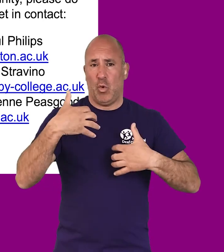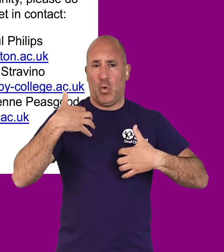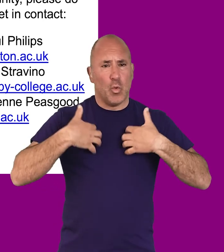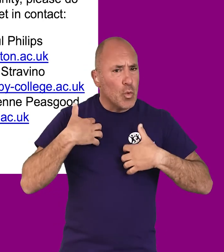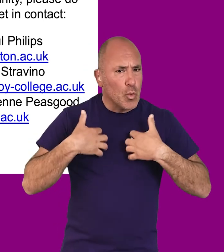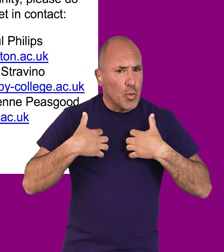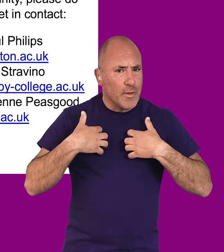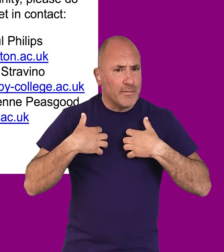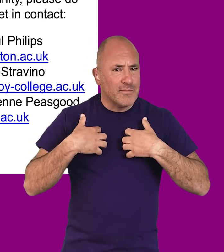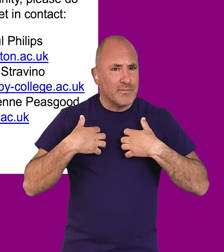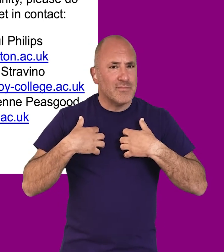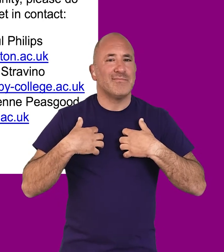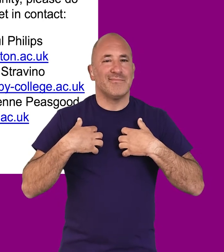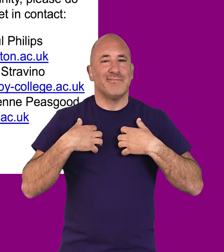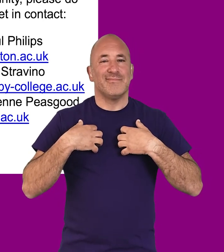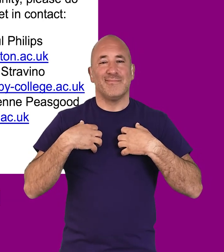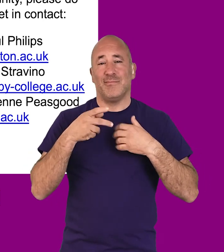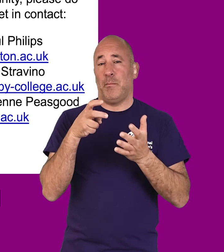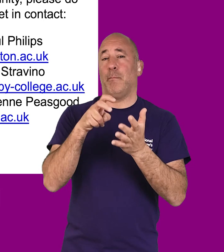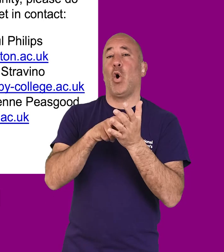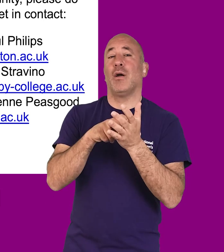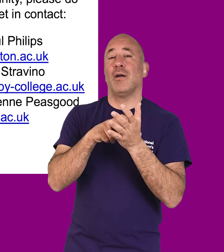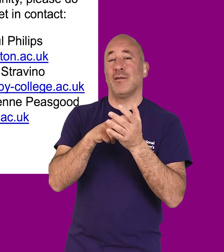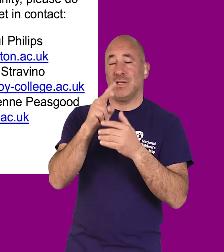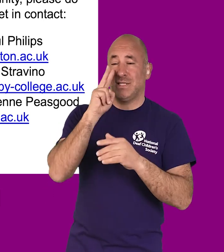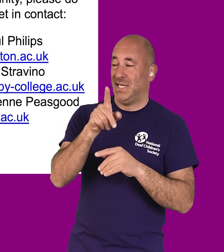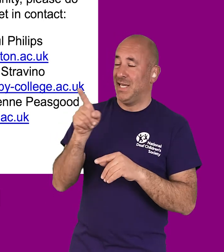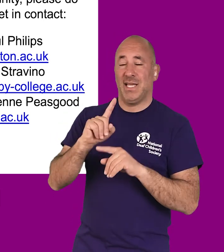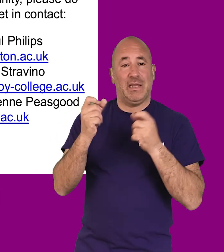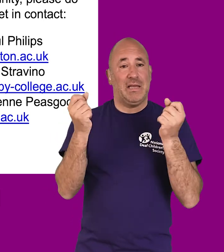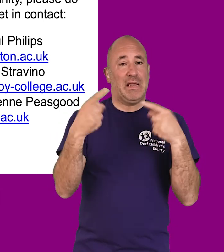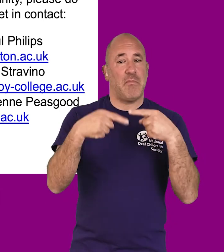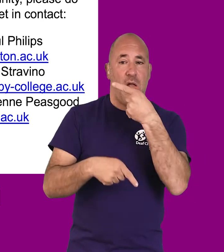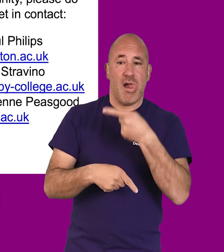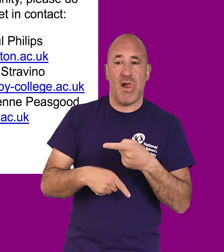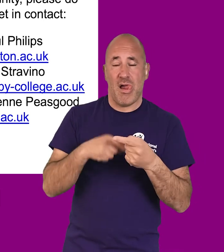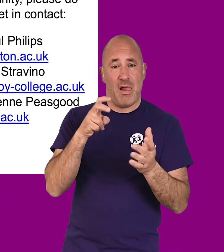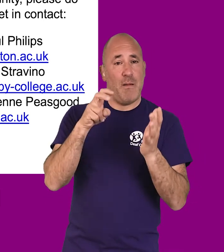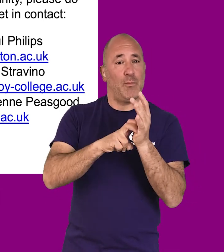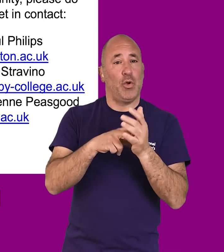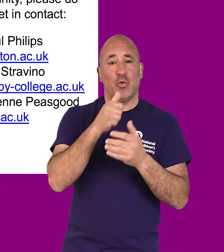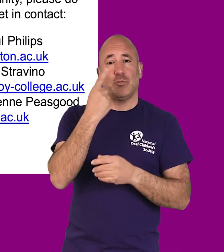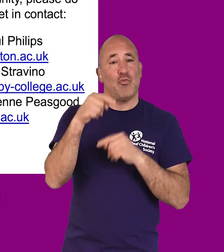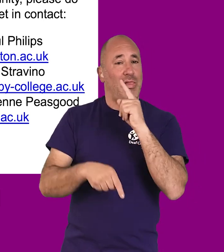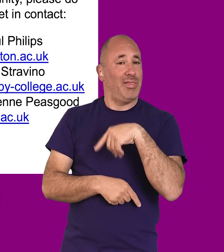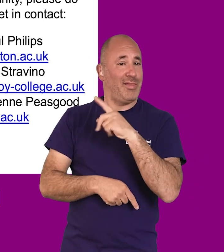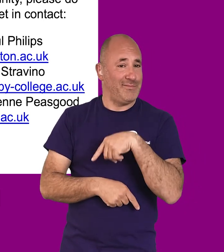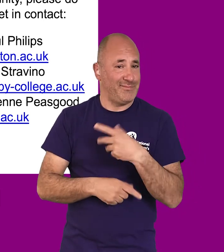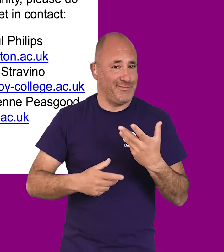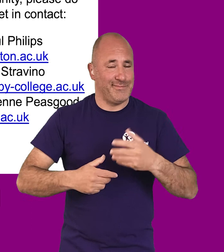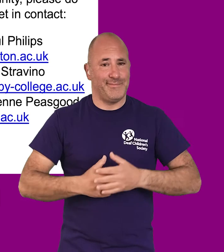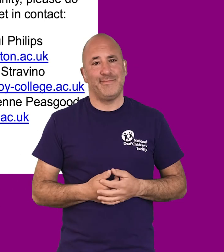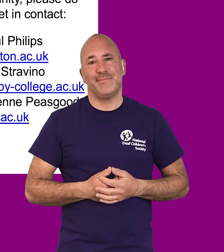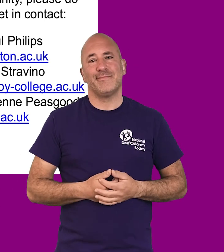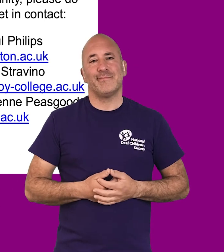colleges. If you are interested, please book through one of the email addresses shown on the